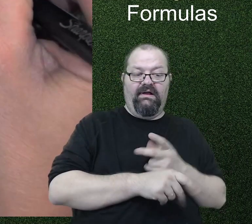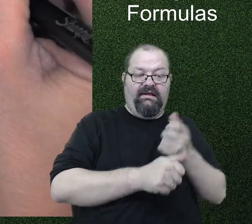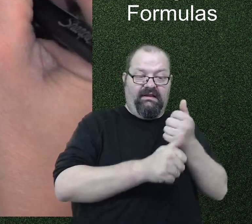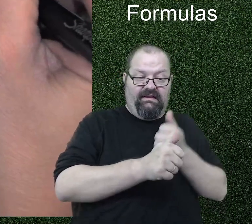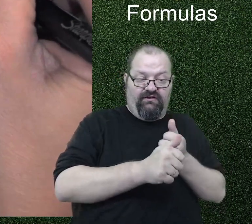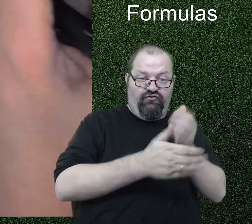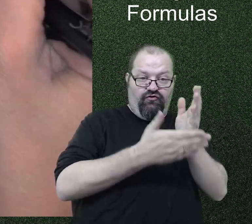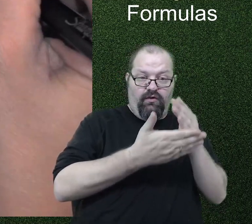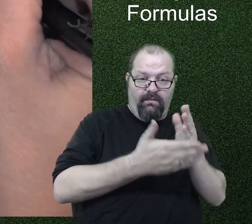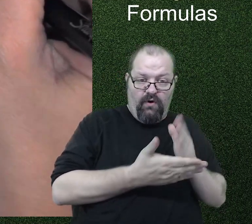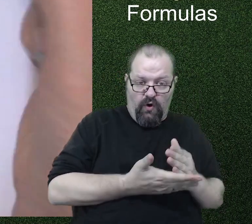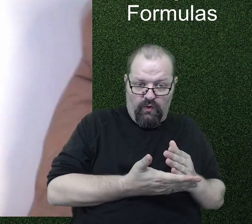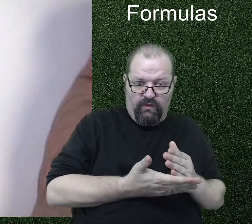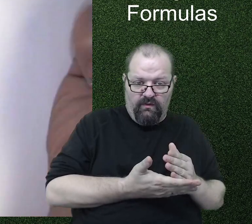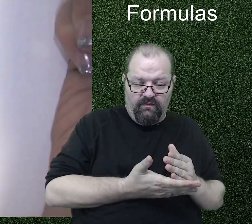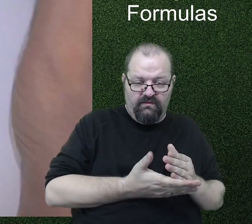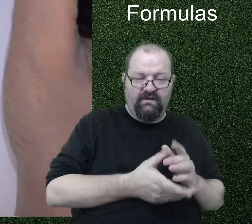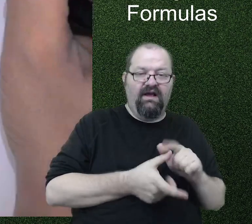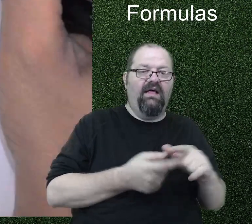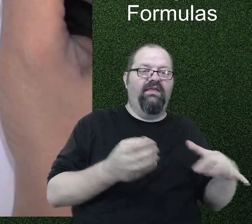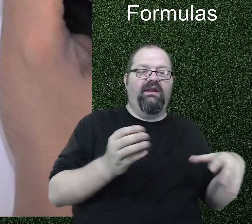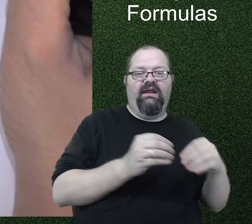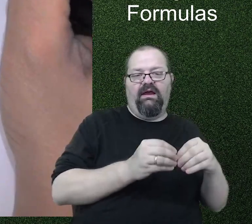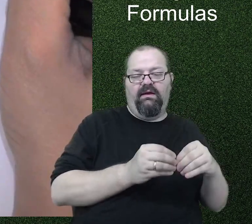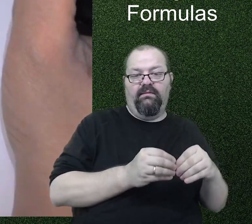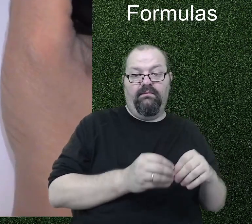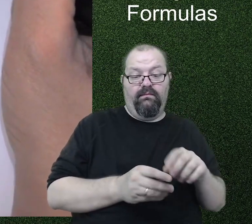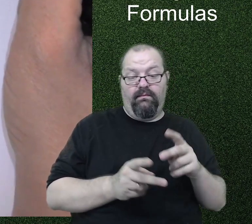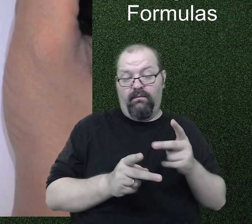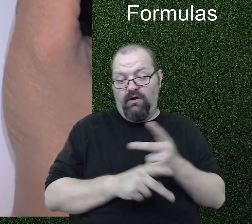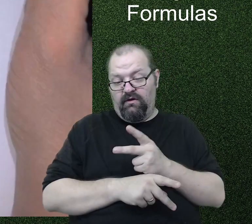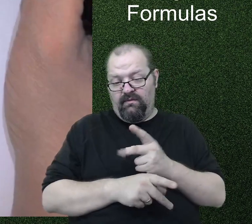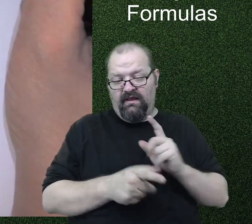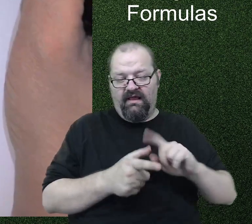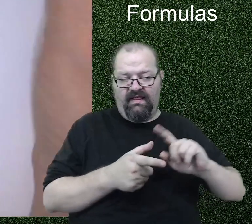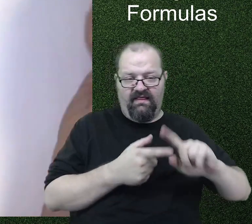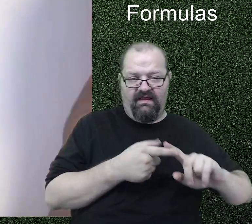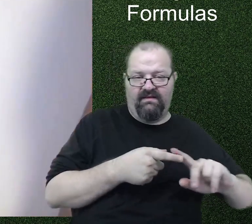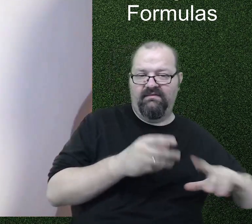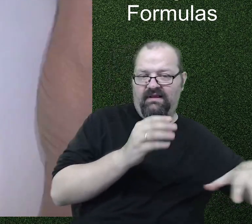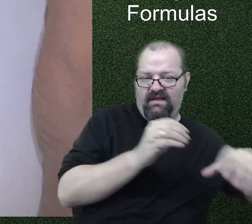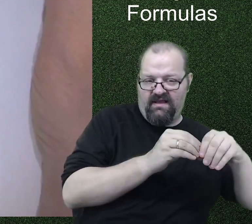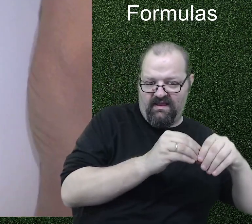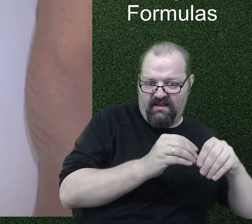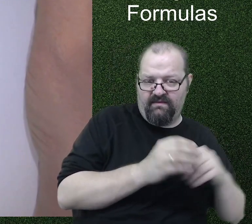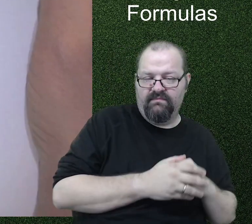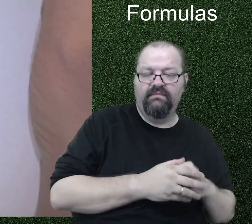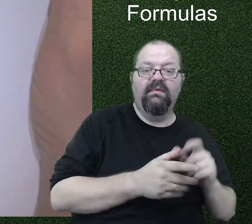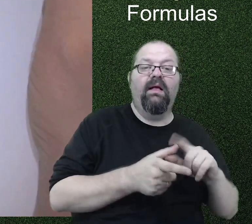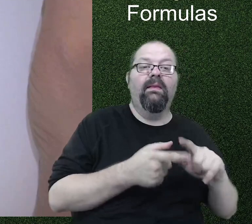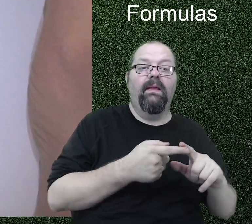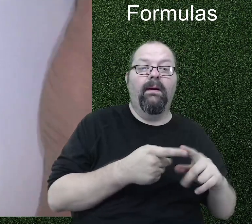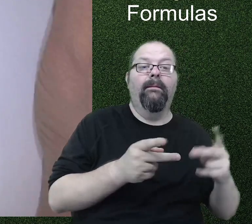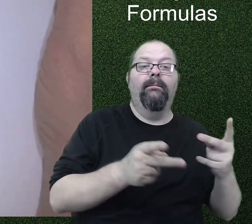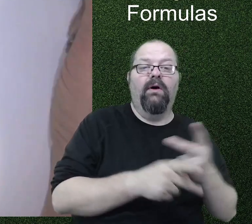component, and then add, multiply, and then add, and